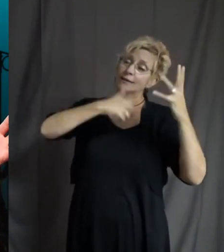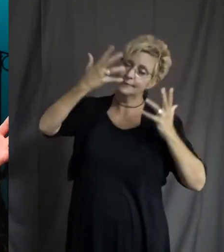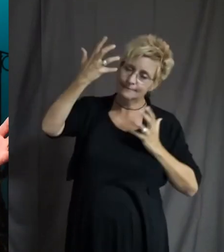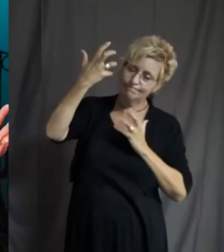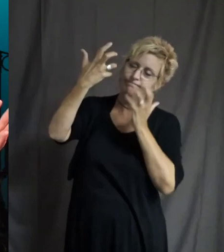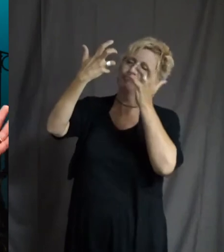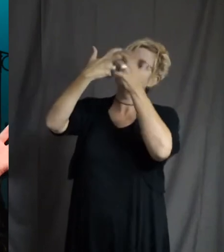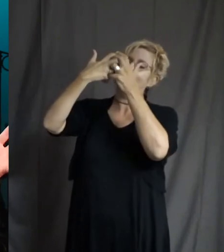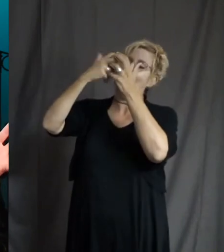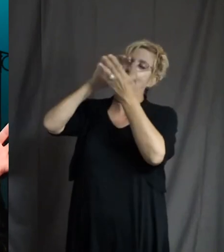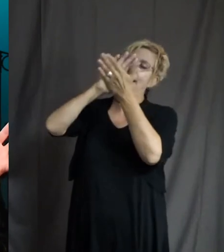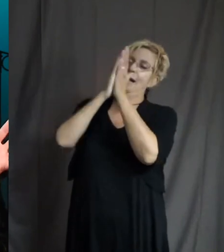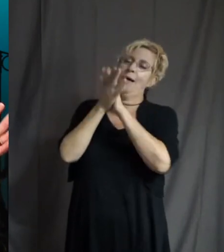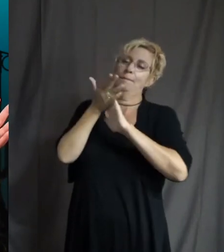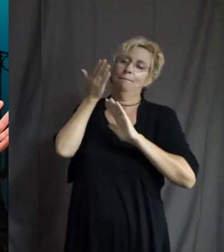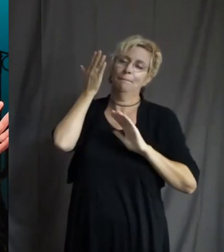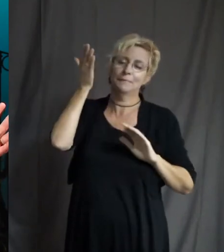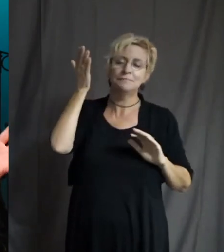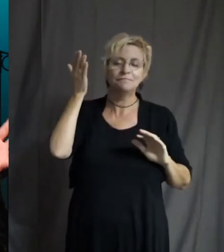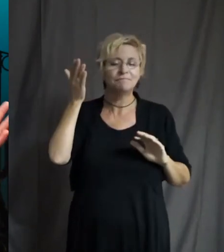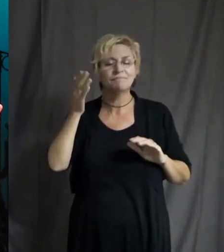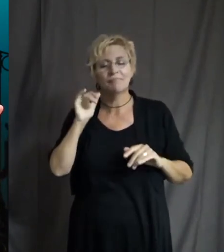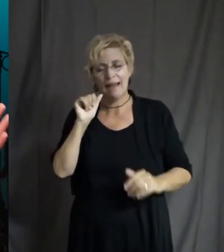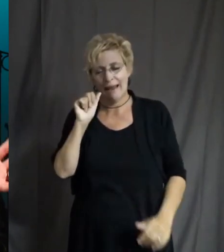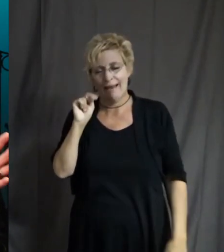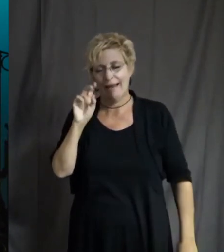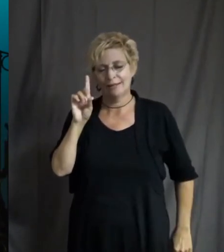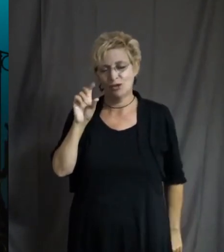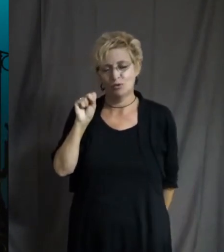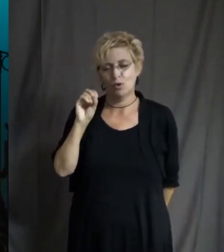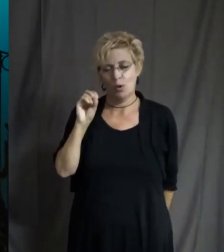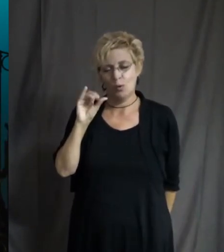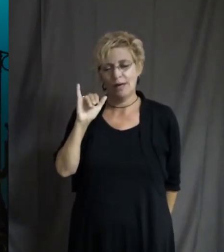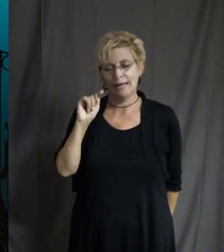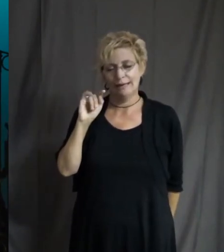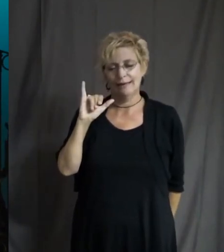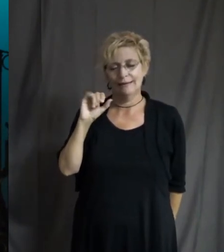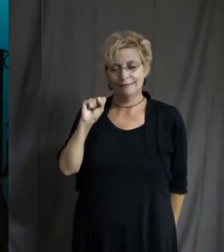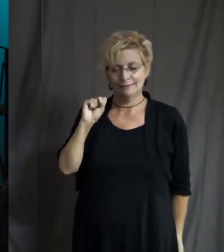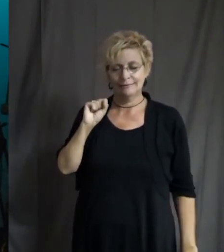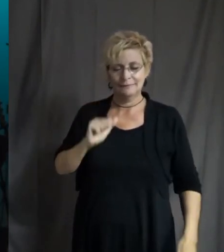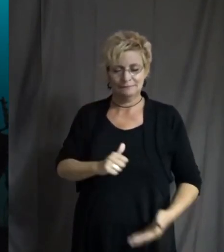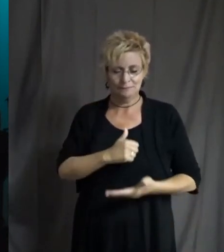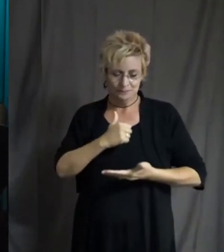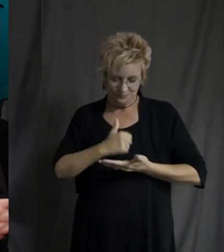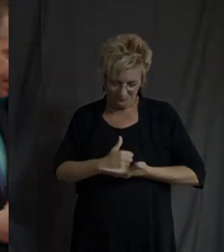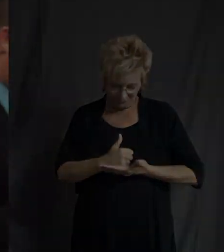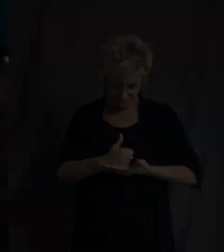Spirit has imagined for all of us to be and to become. And so it is.